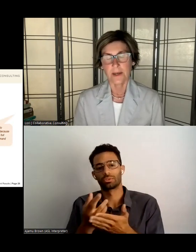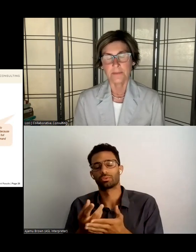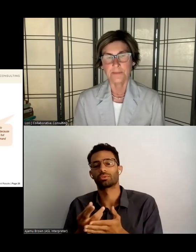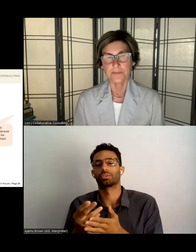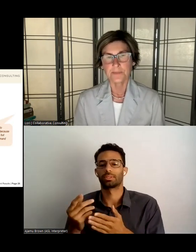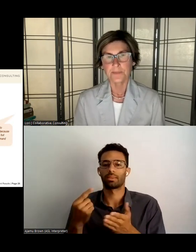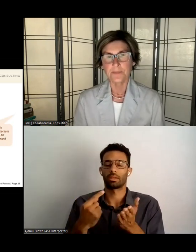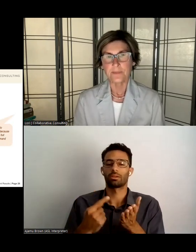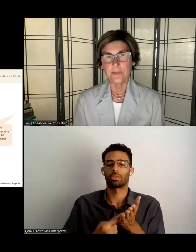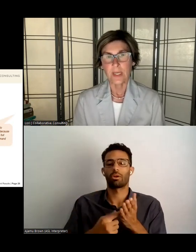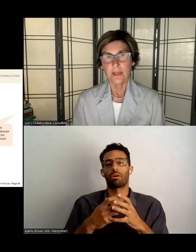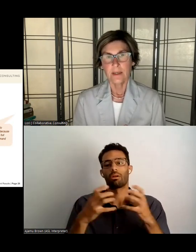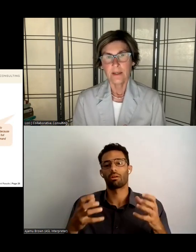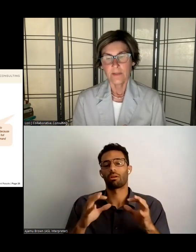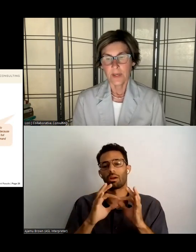about